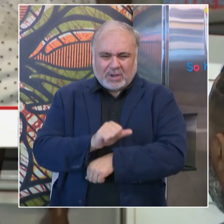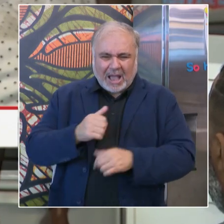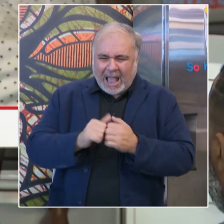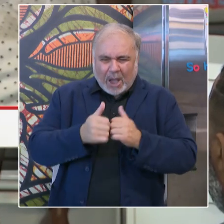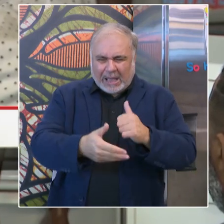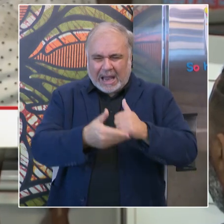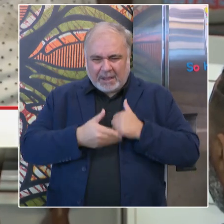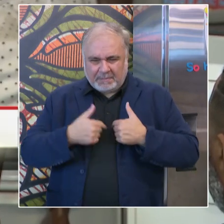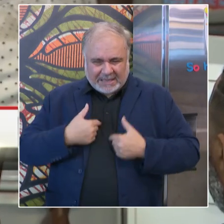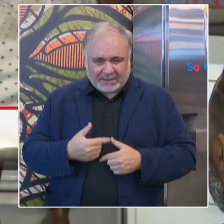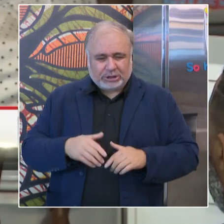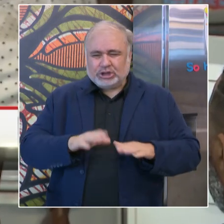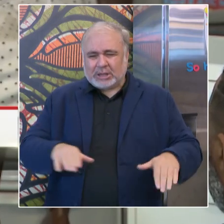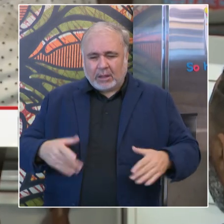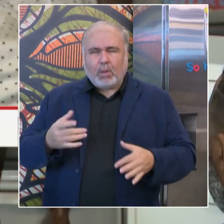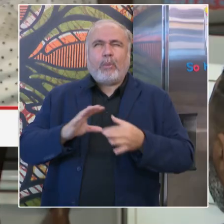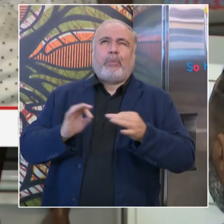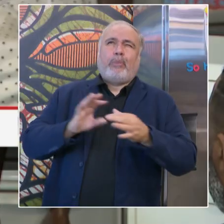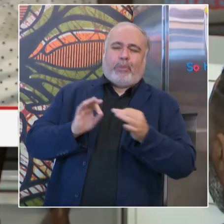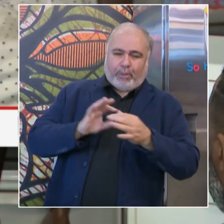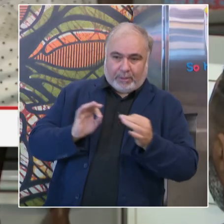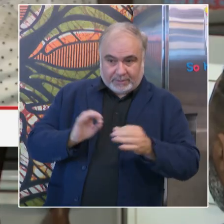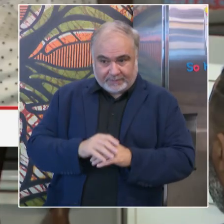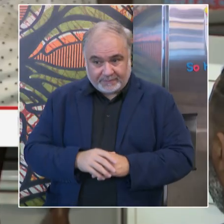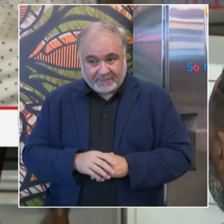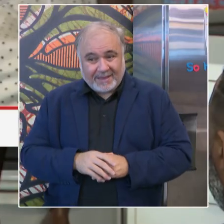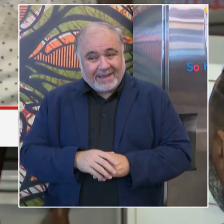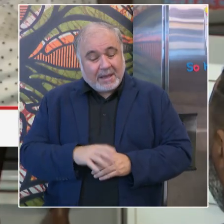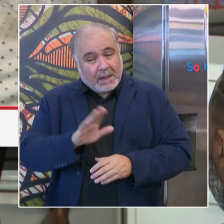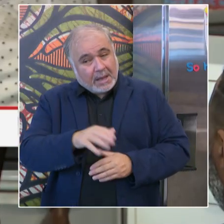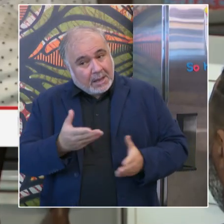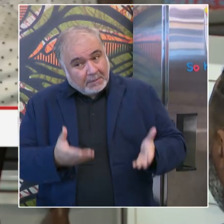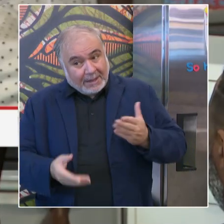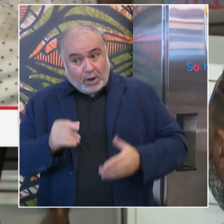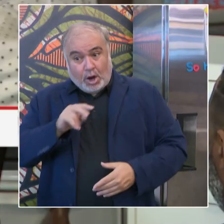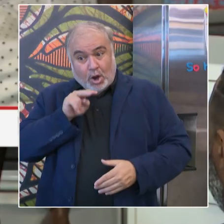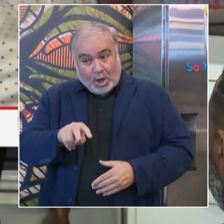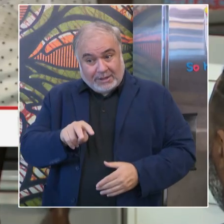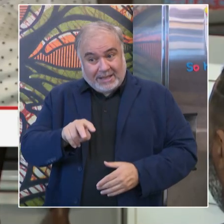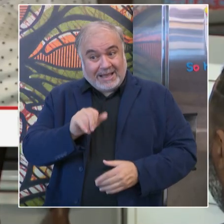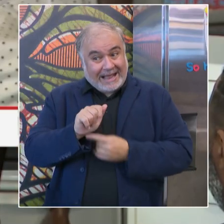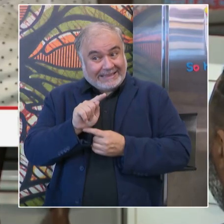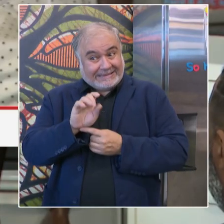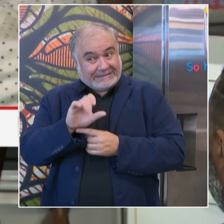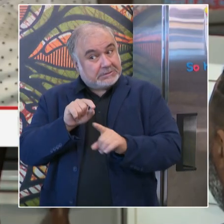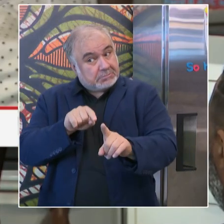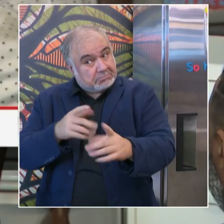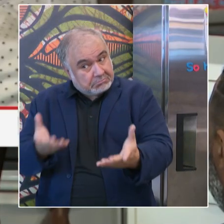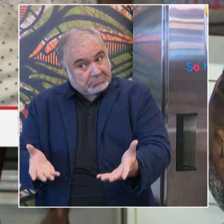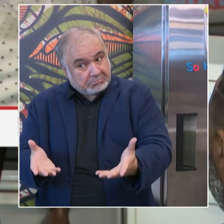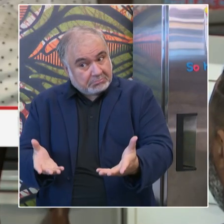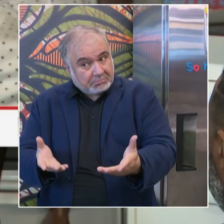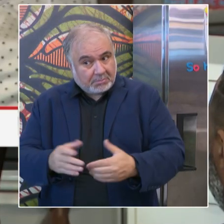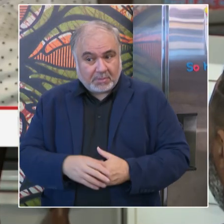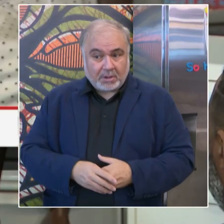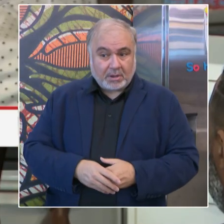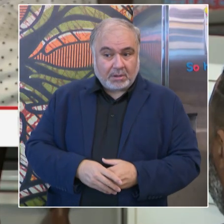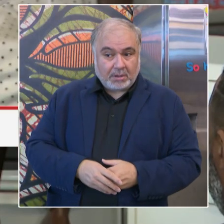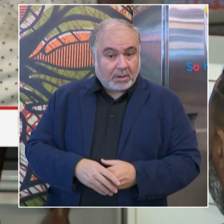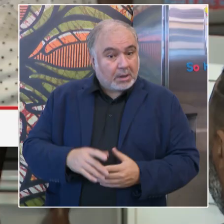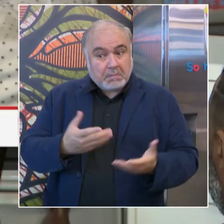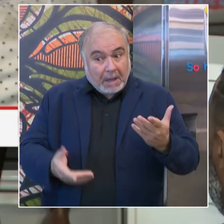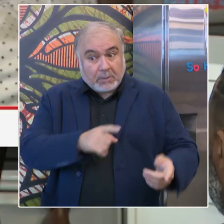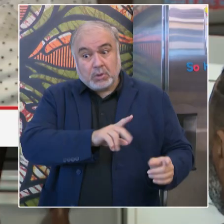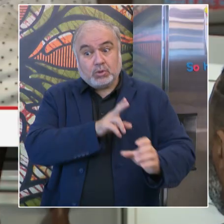with. Say, have you looked at the ATC, like Javante's mom said? Because there's some hands-on training, if